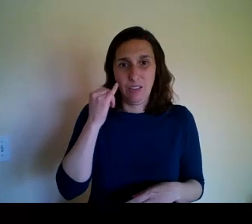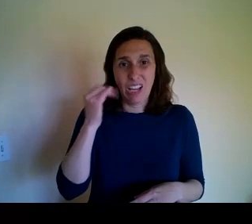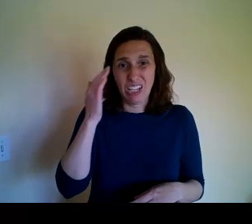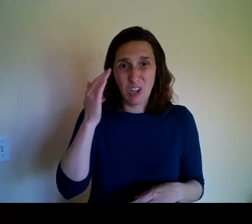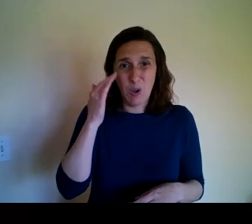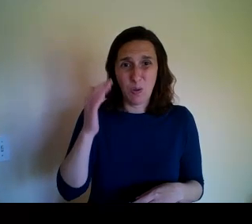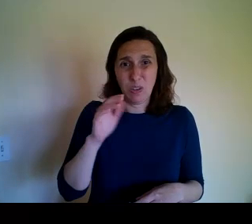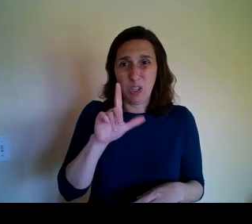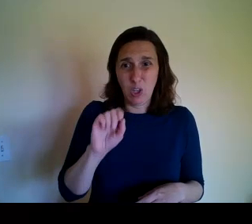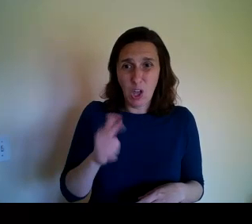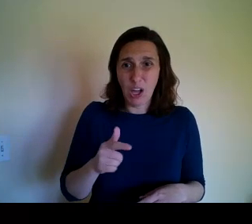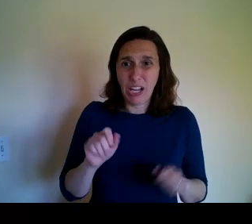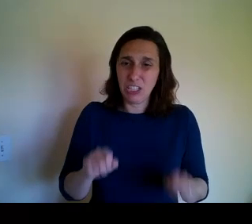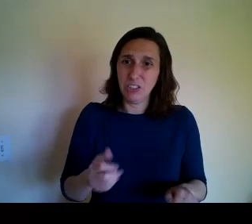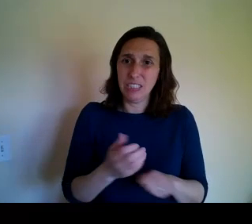third of that.